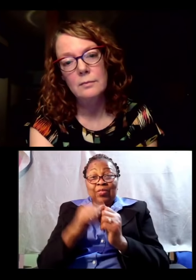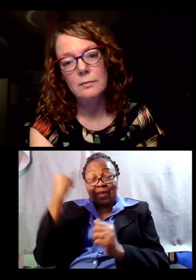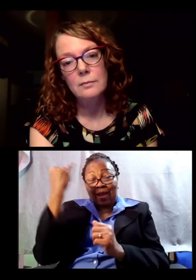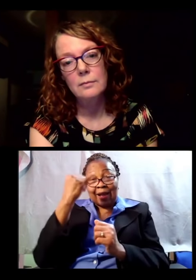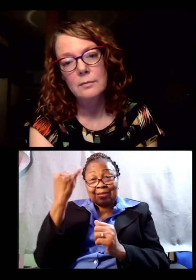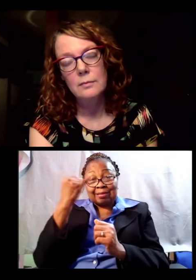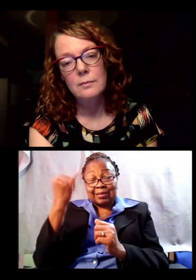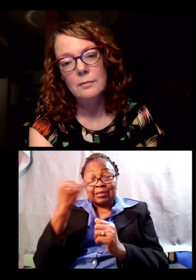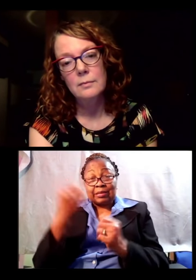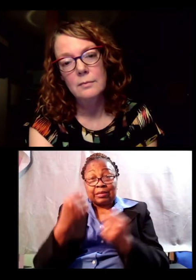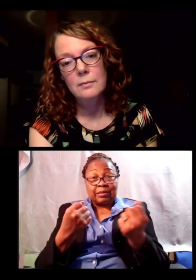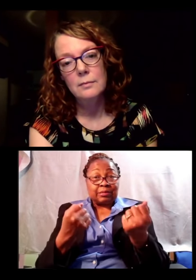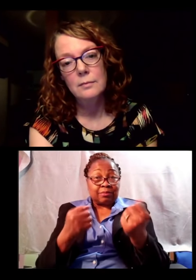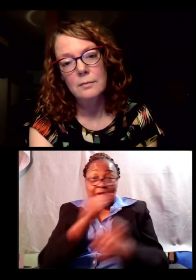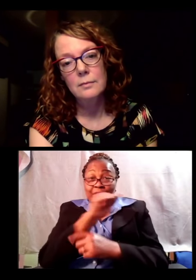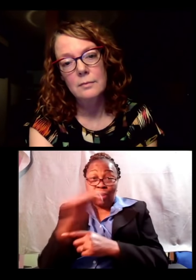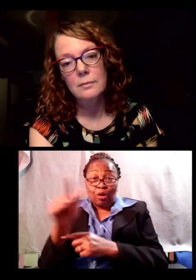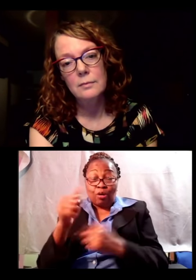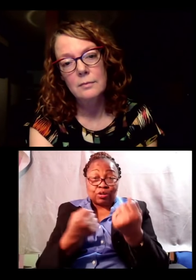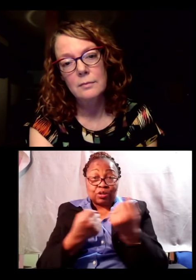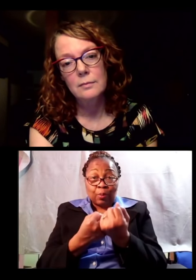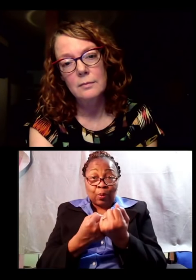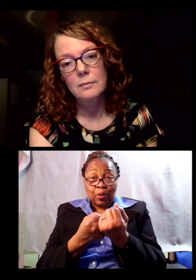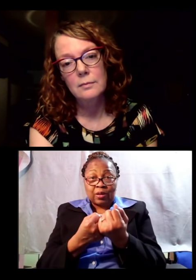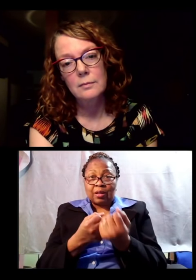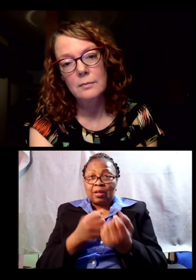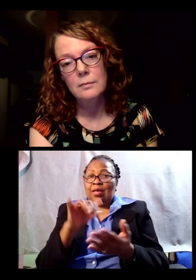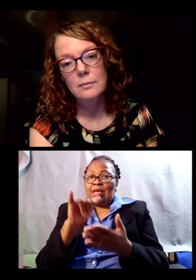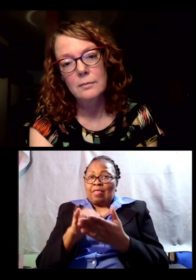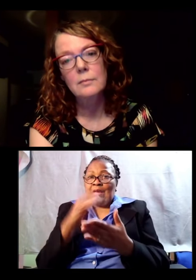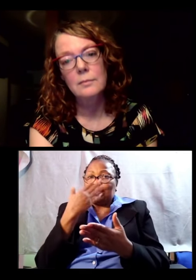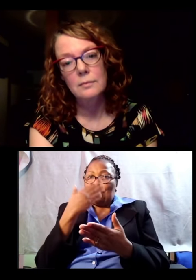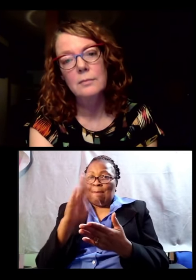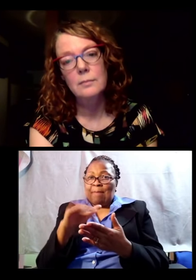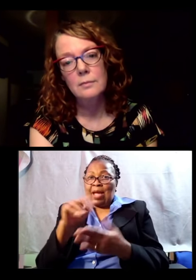together. That's bad news for him.